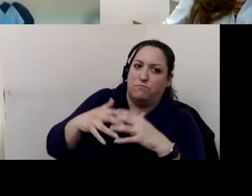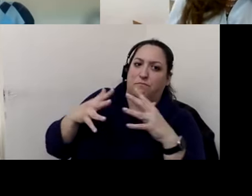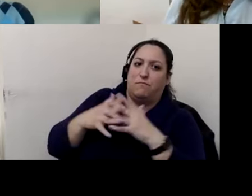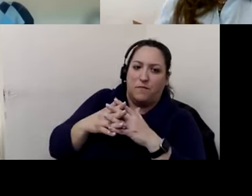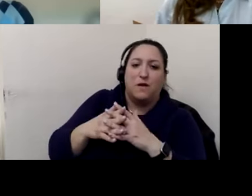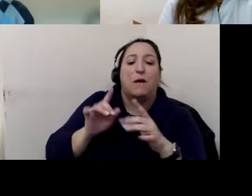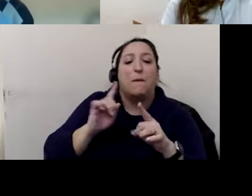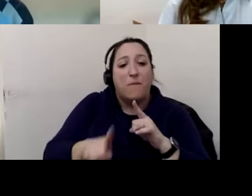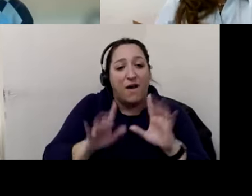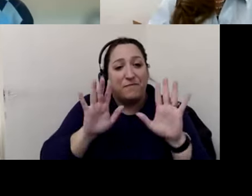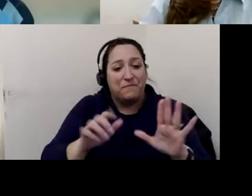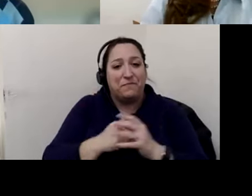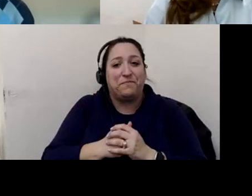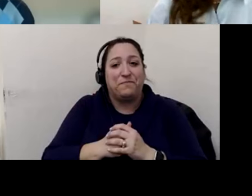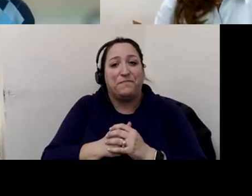is to say,